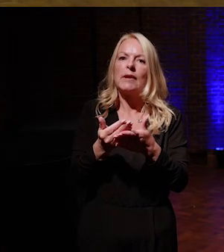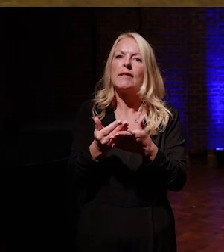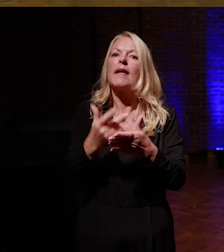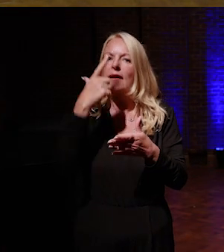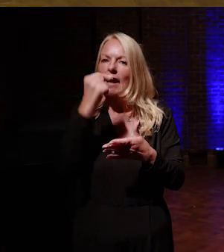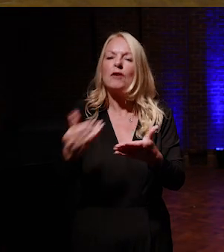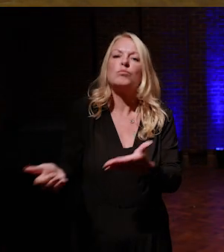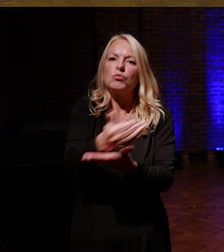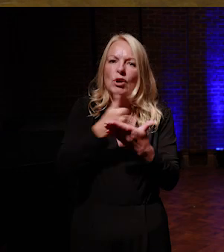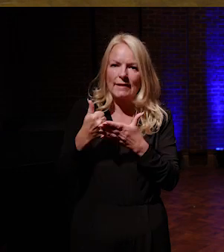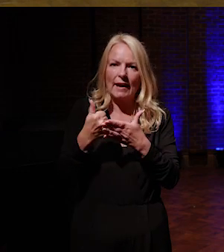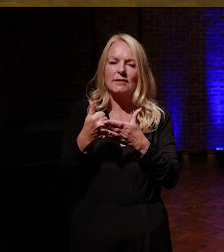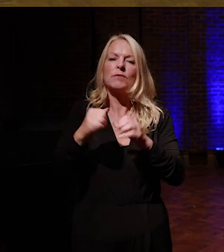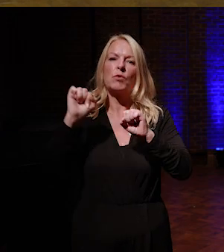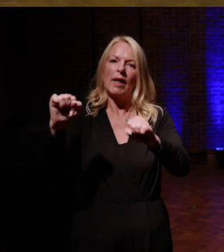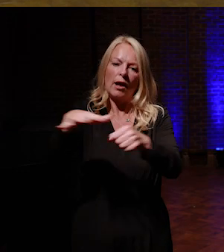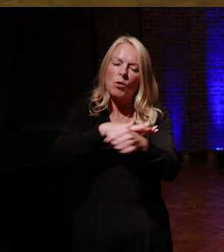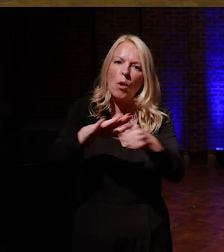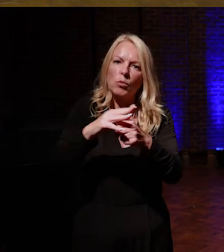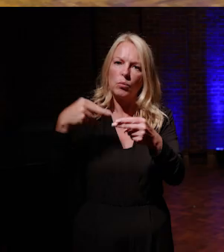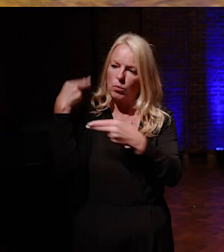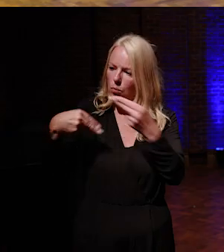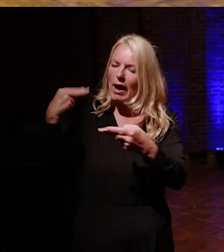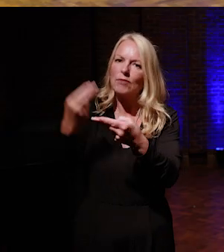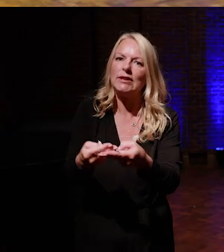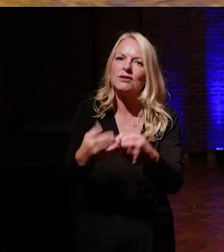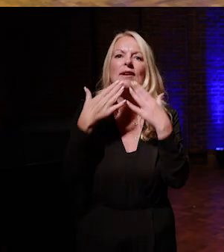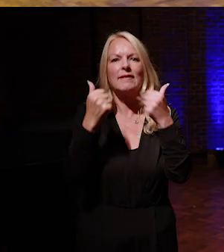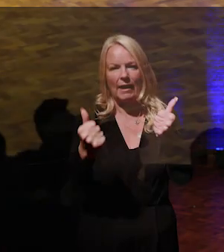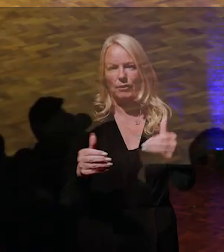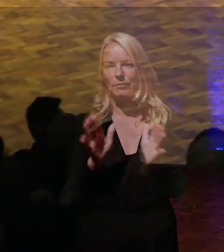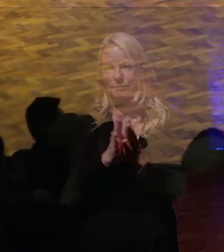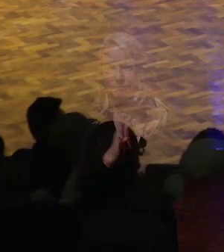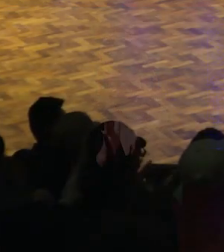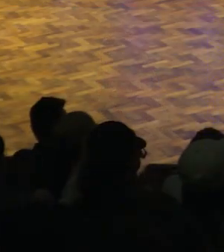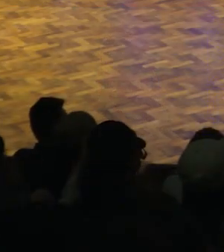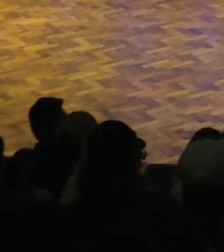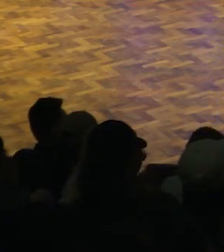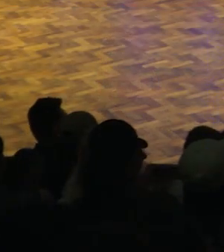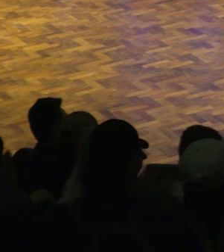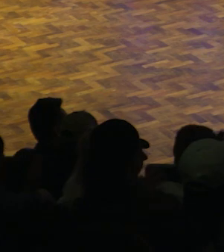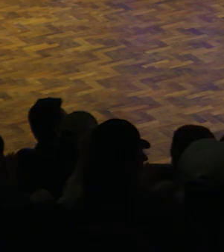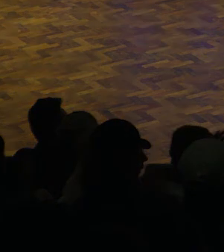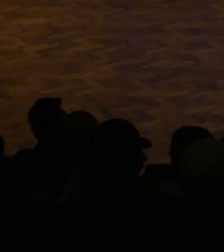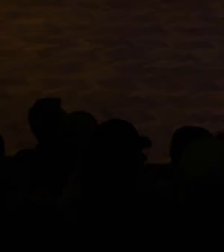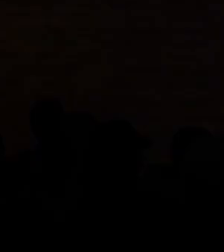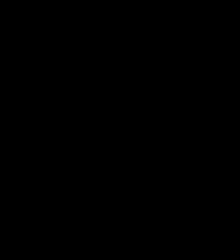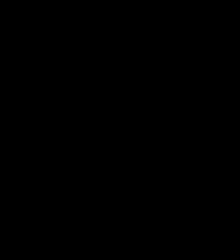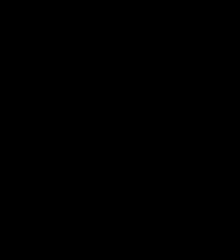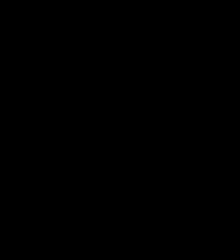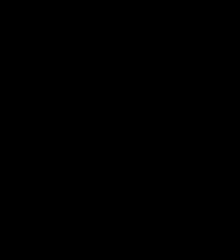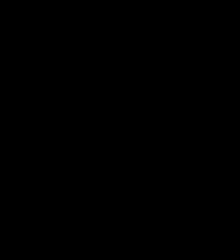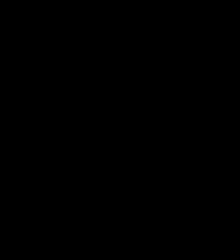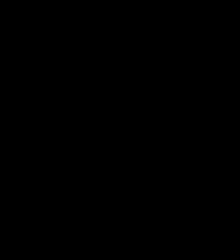protect their local heritage. Thank you. Thank you.